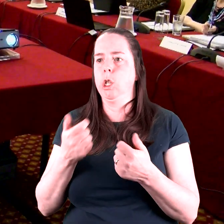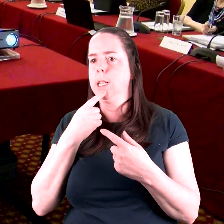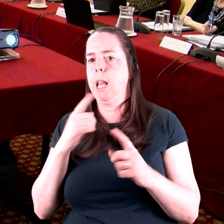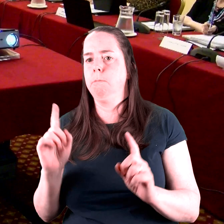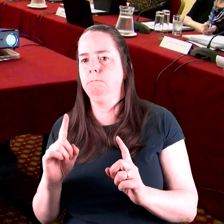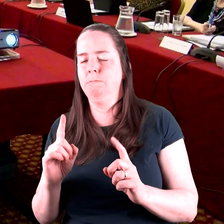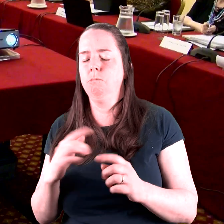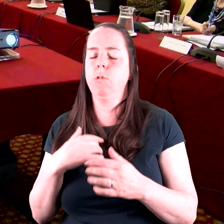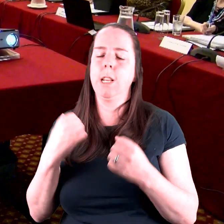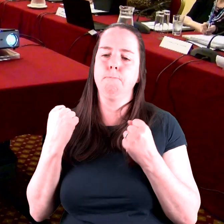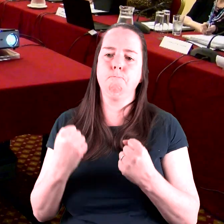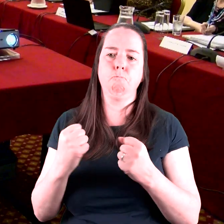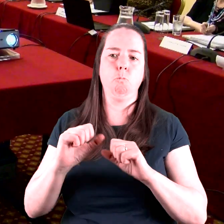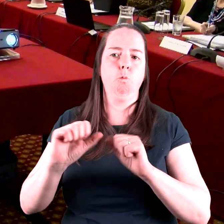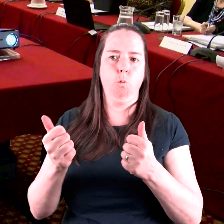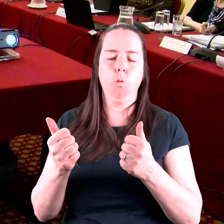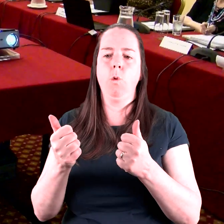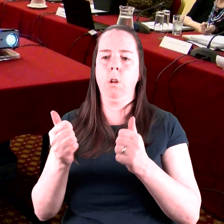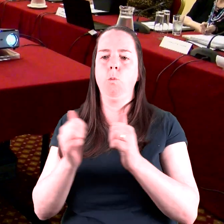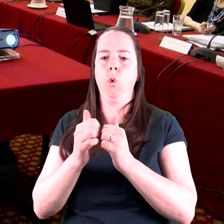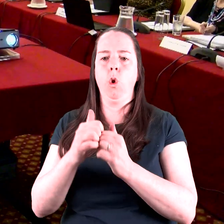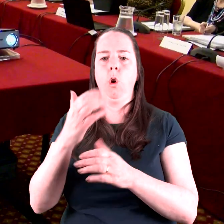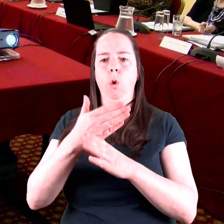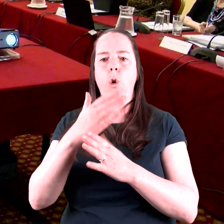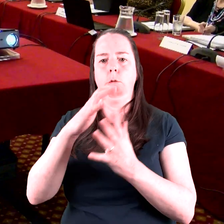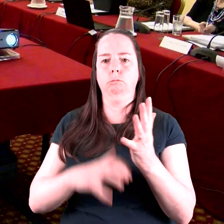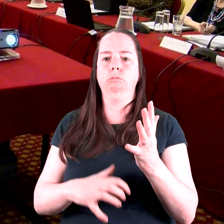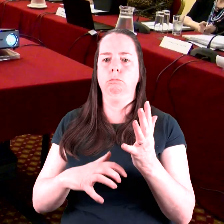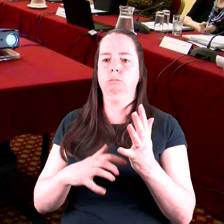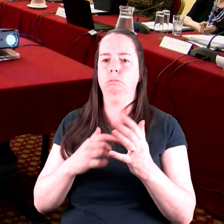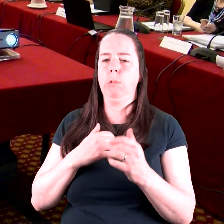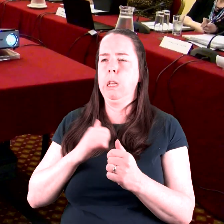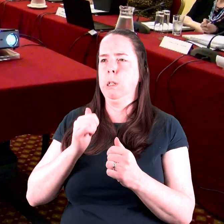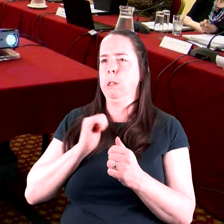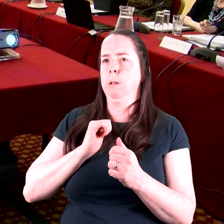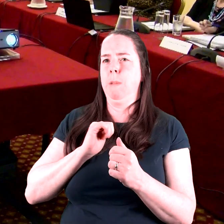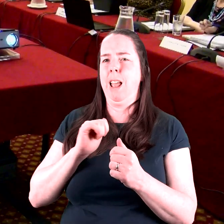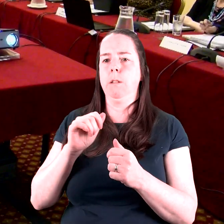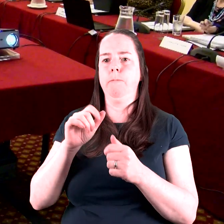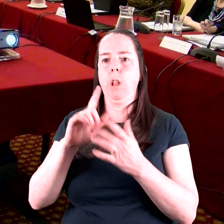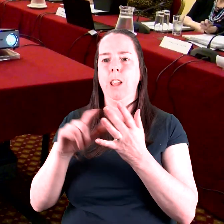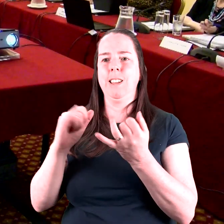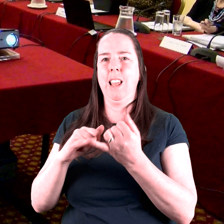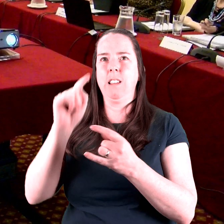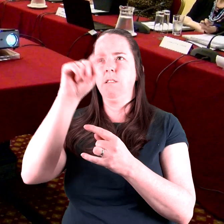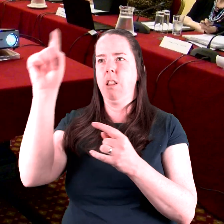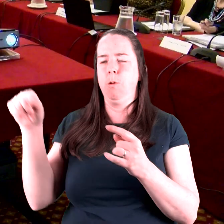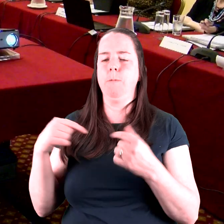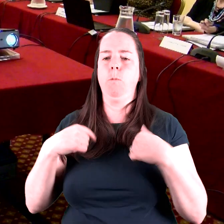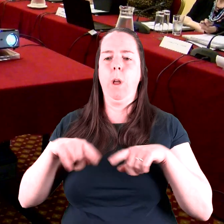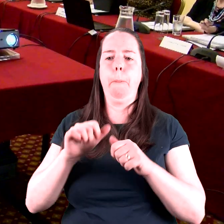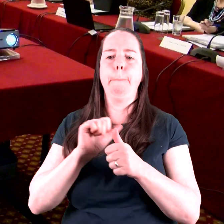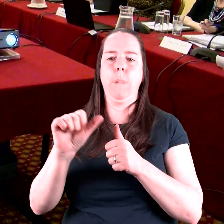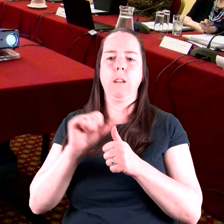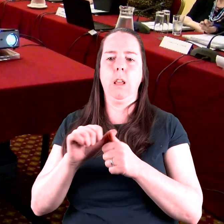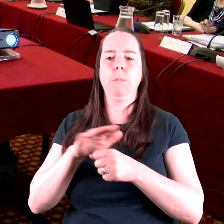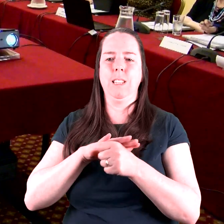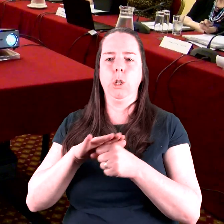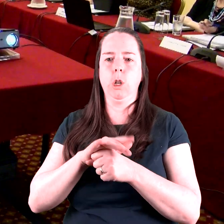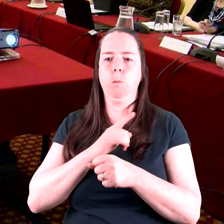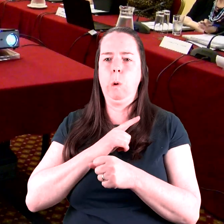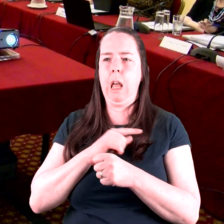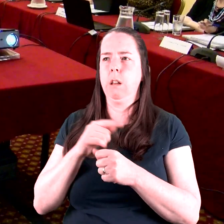finish where I started. I think a really, really strong piece of work, and I suspect we're in a much better position than any other ICS,